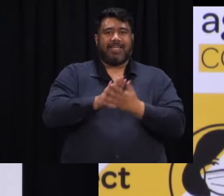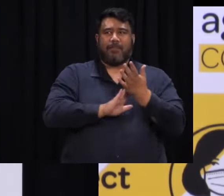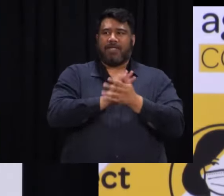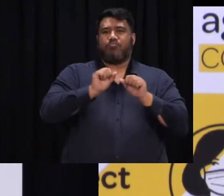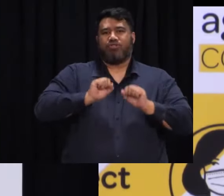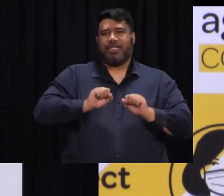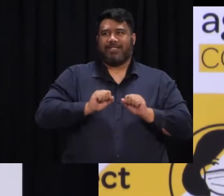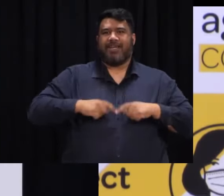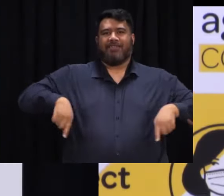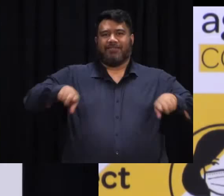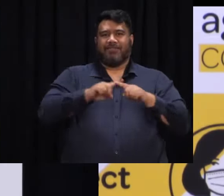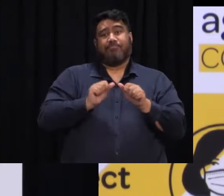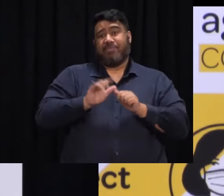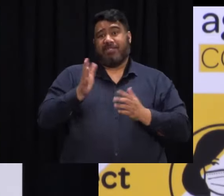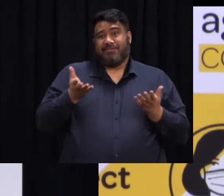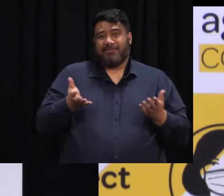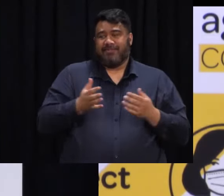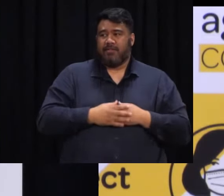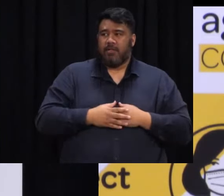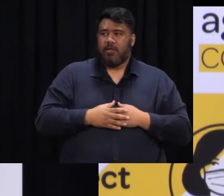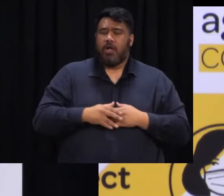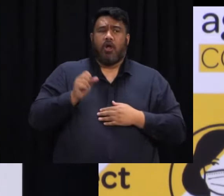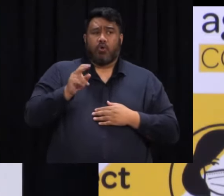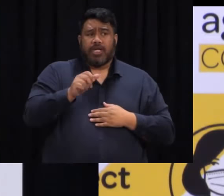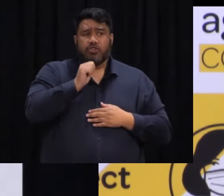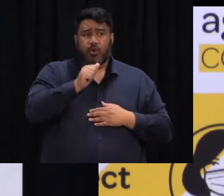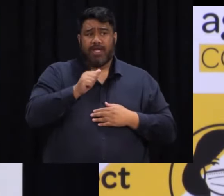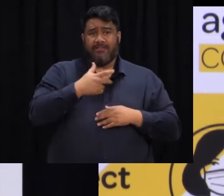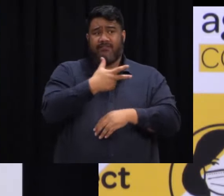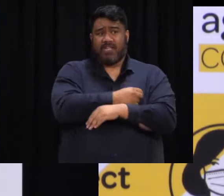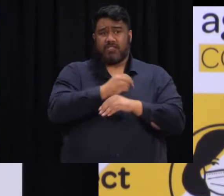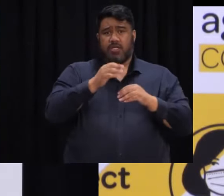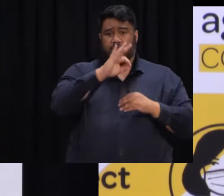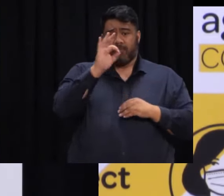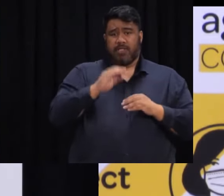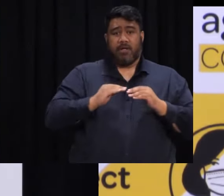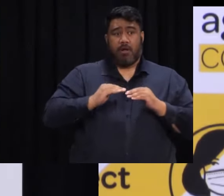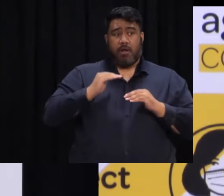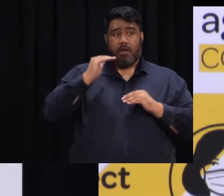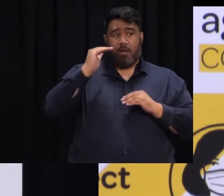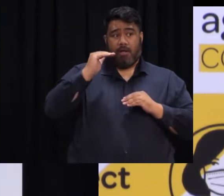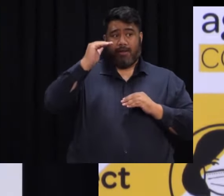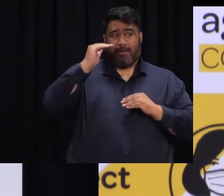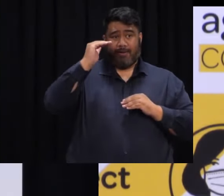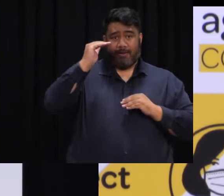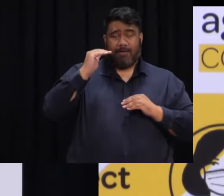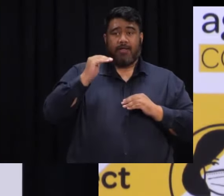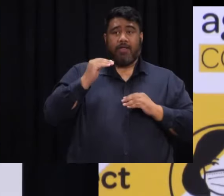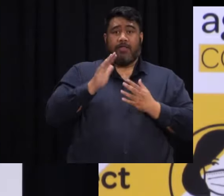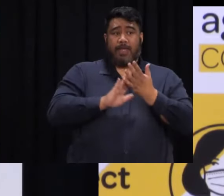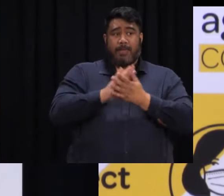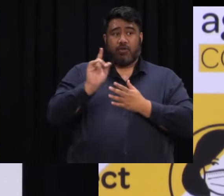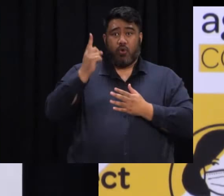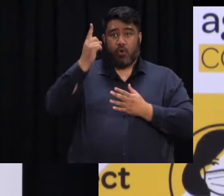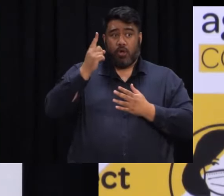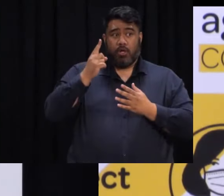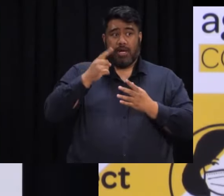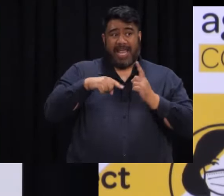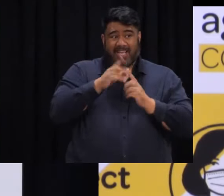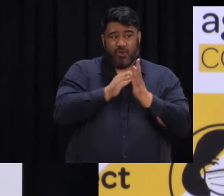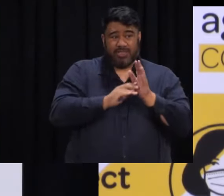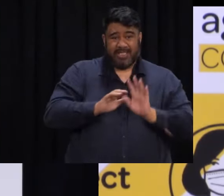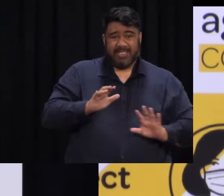do to ensure that it will be. So if vaccination rates are high, you think Aucklanders, and in fact New Zealanders, high vaccination rates